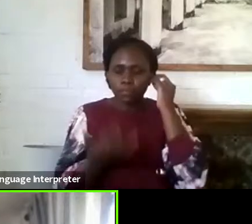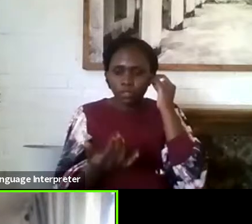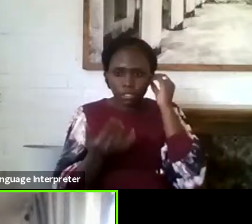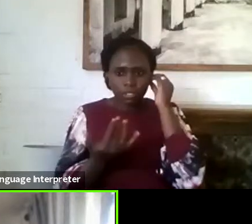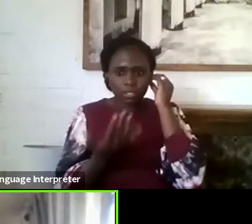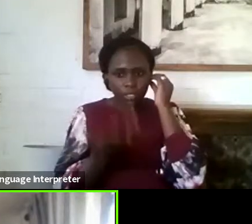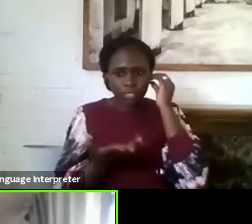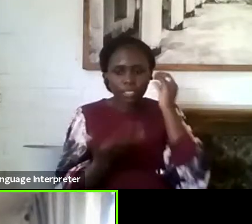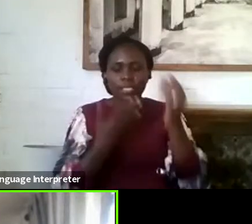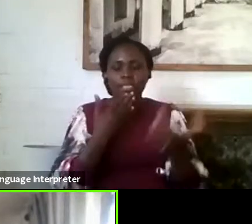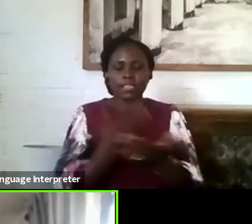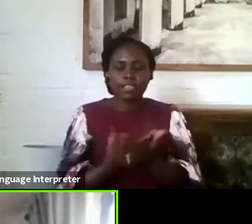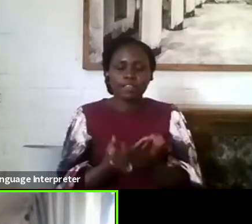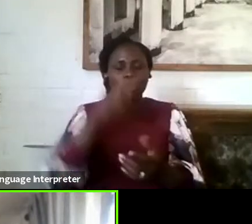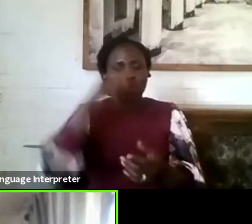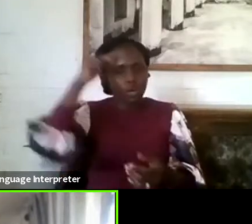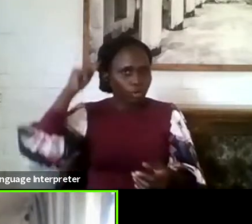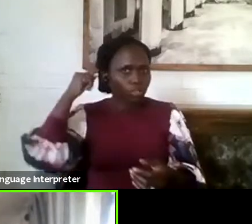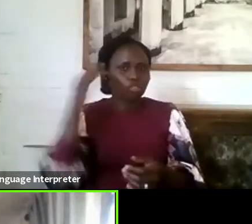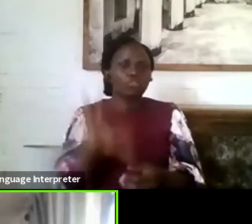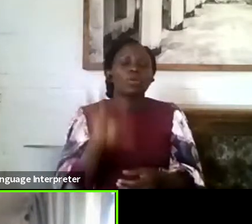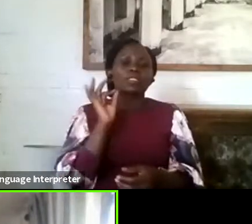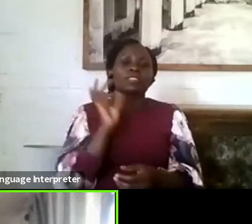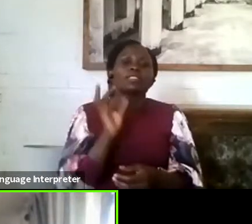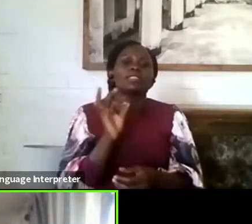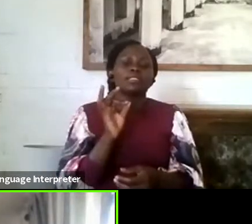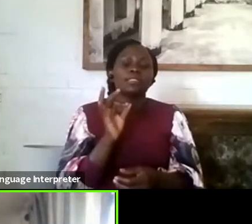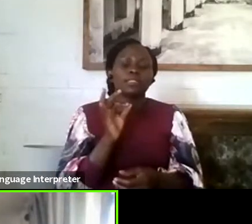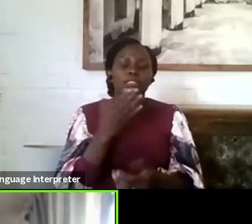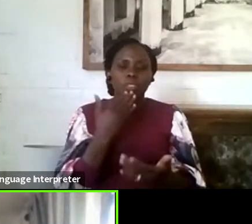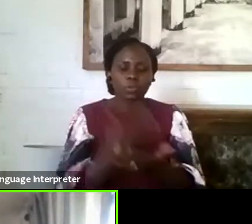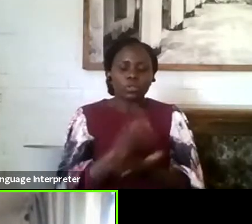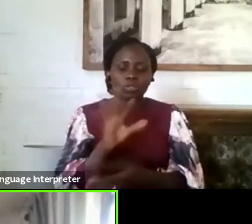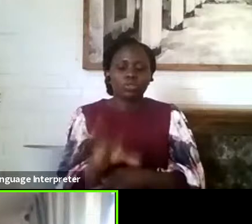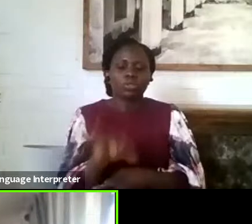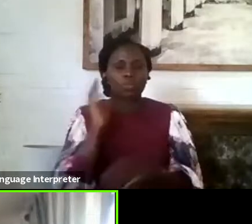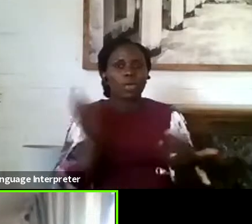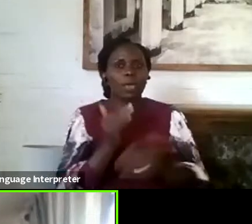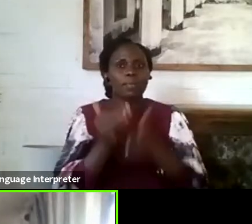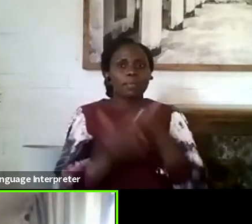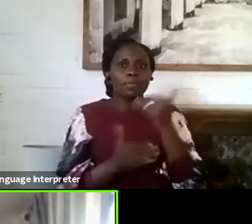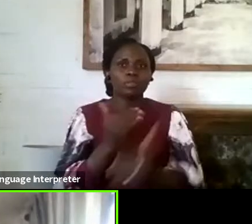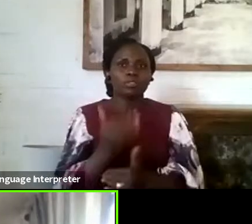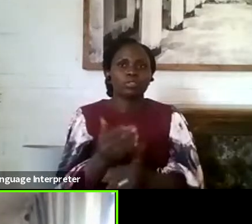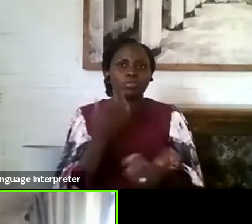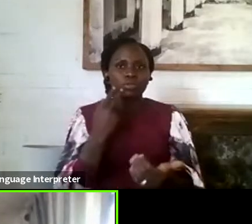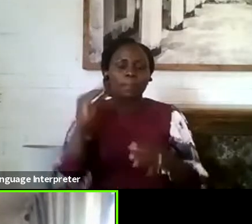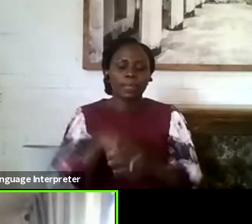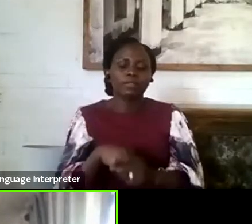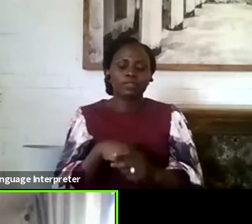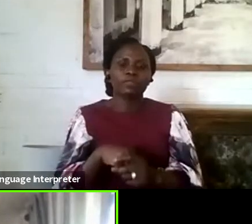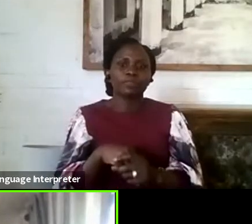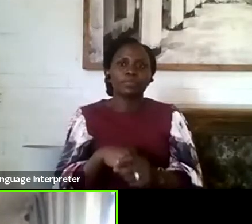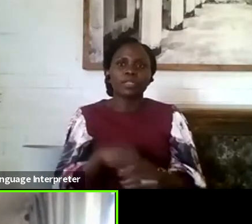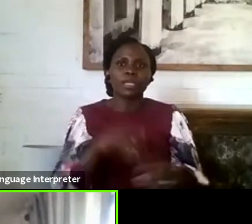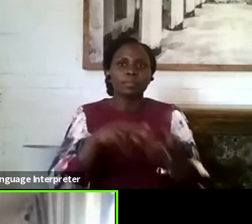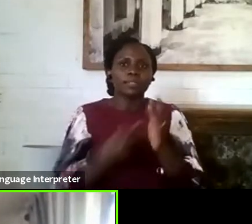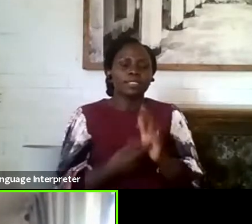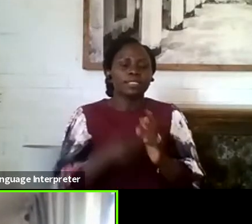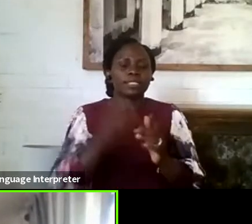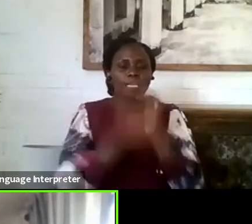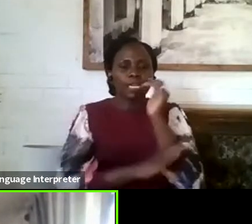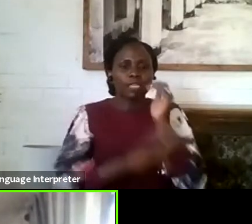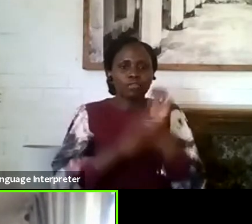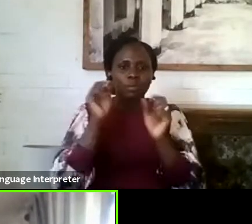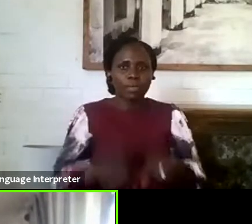whether or not this is a process that they want to be a part of. So states need to be particularly